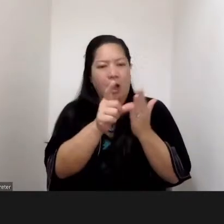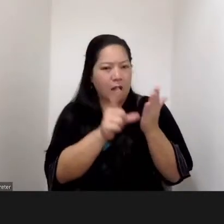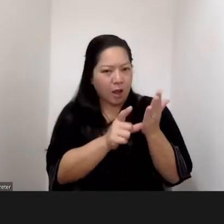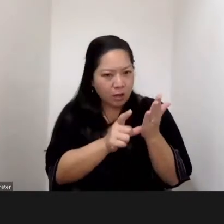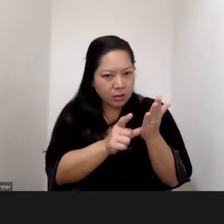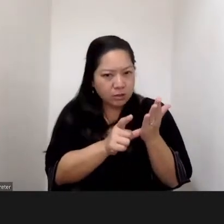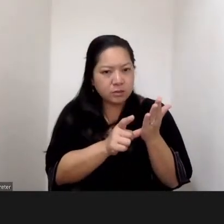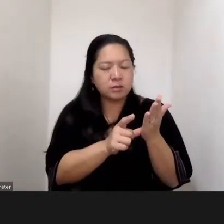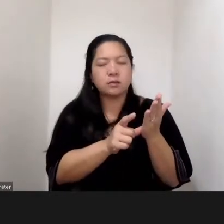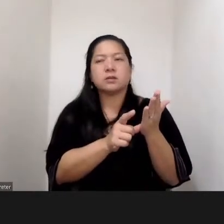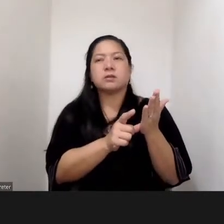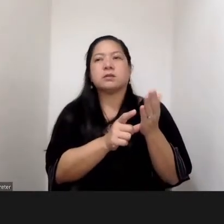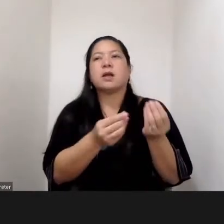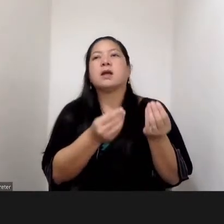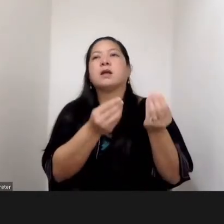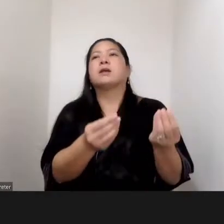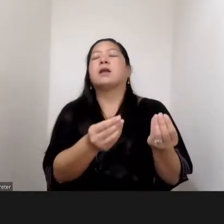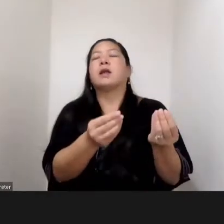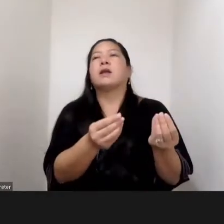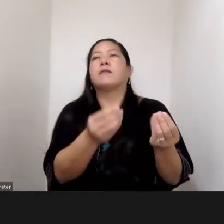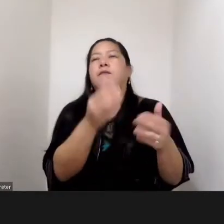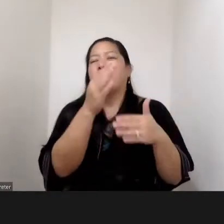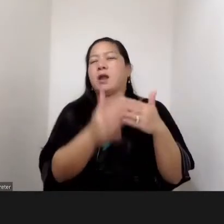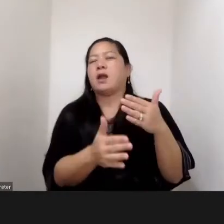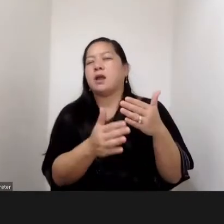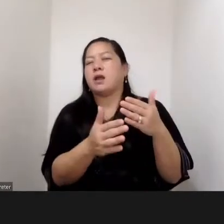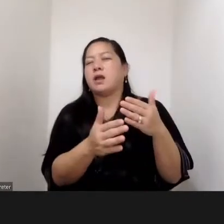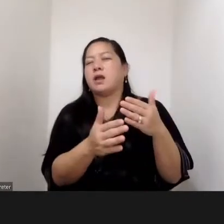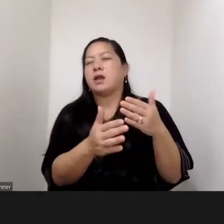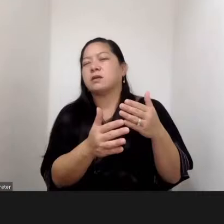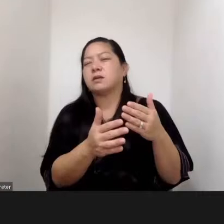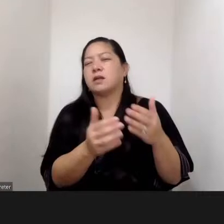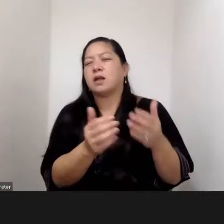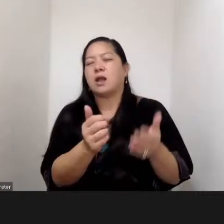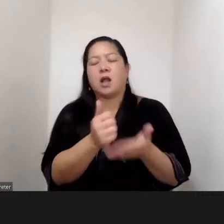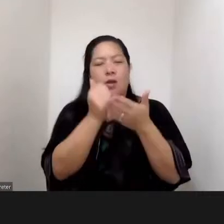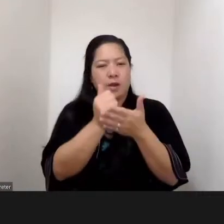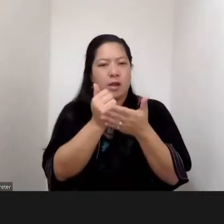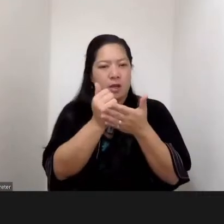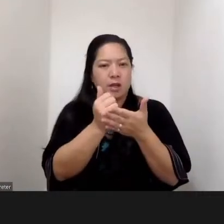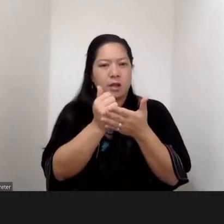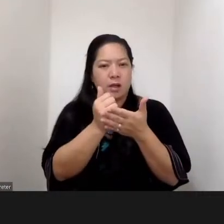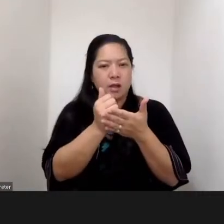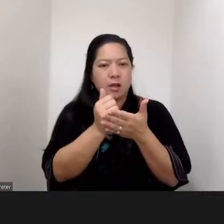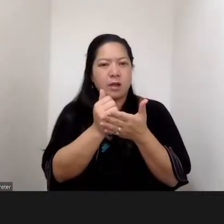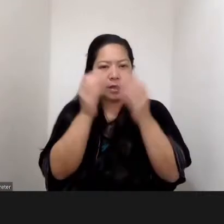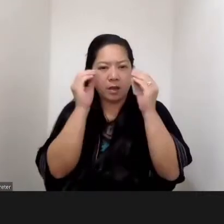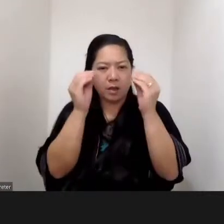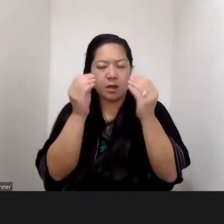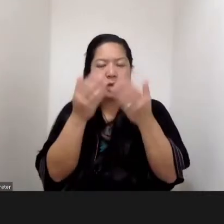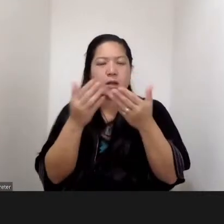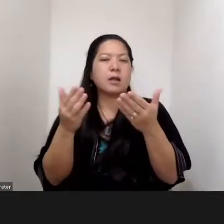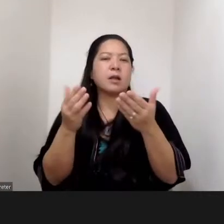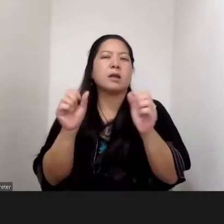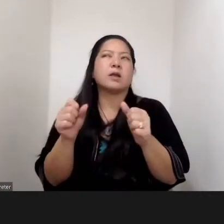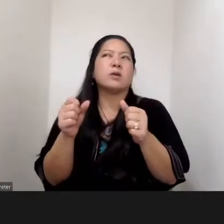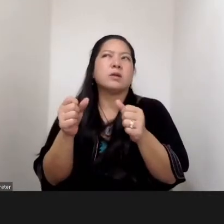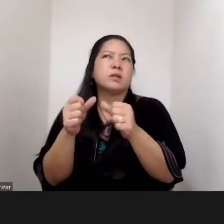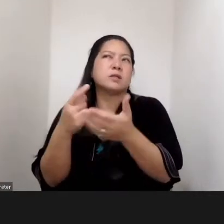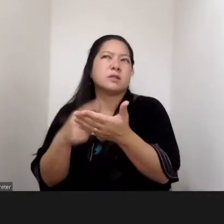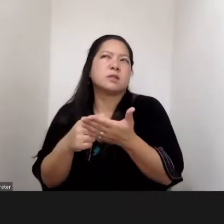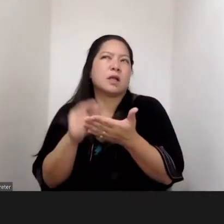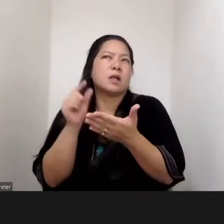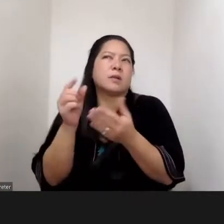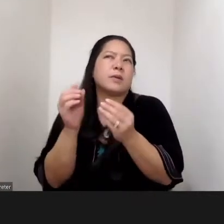the end of a public health emergency a soft landing by sort of facilitating things. Could you go into that a little bit more? Yeah,